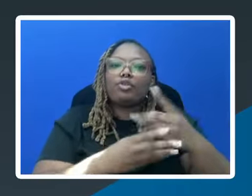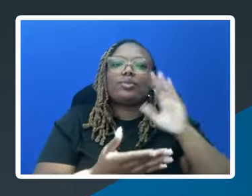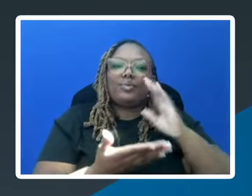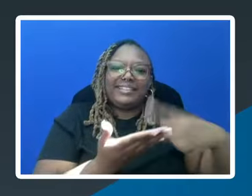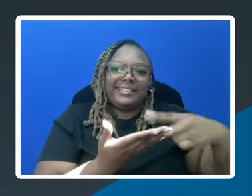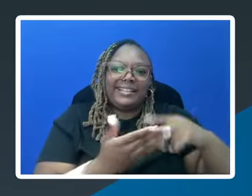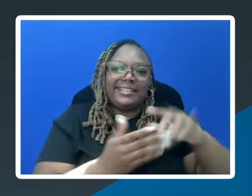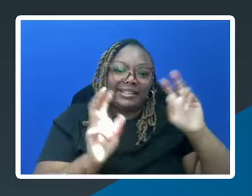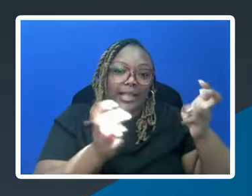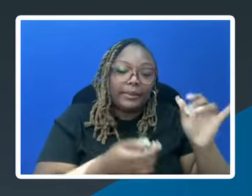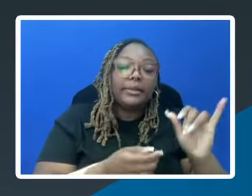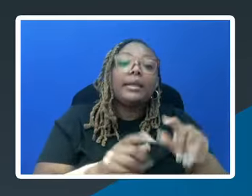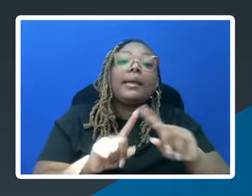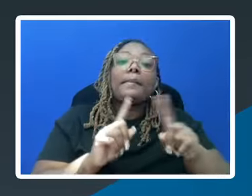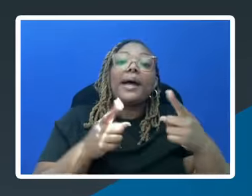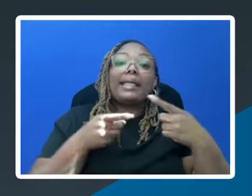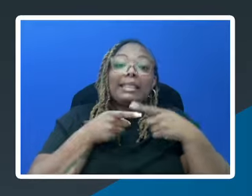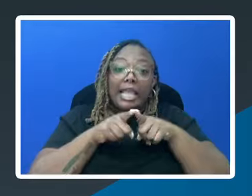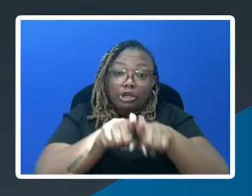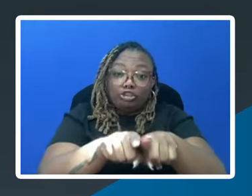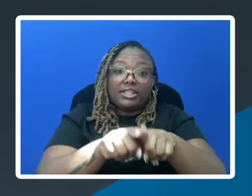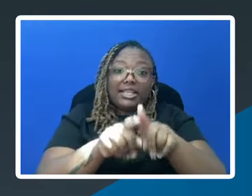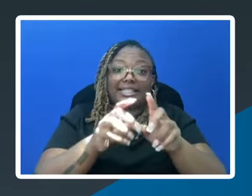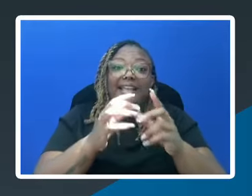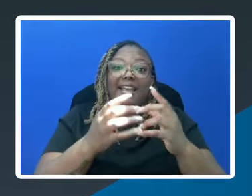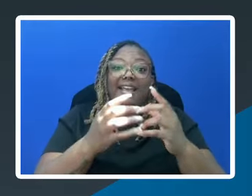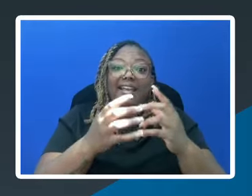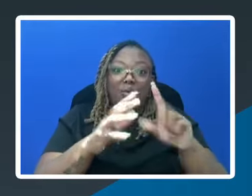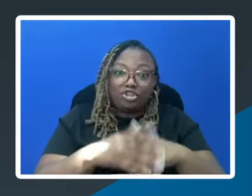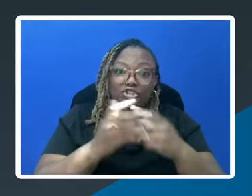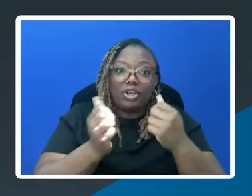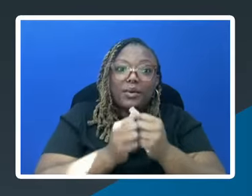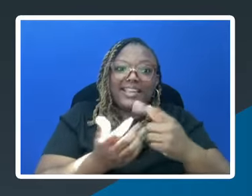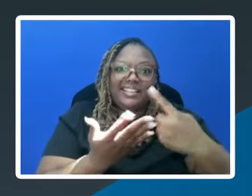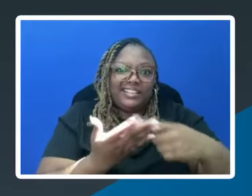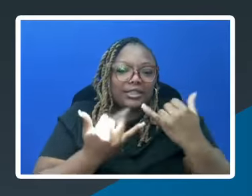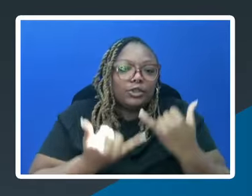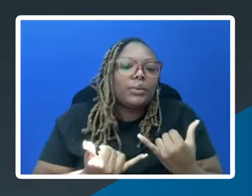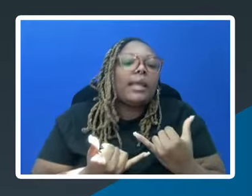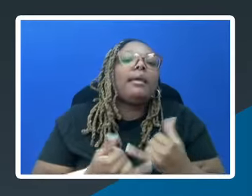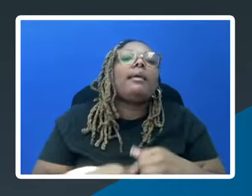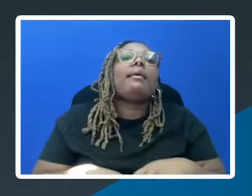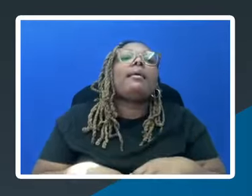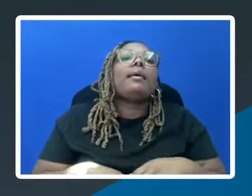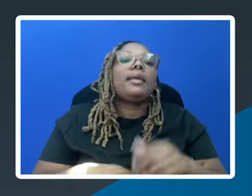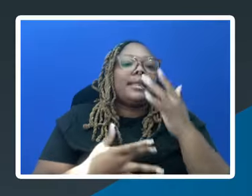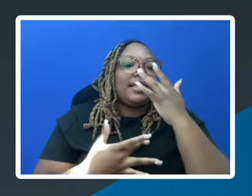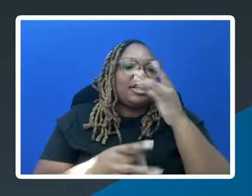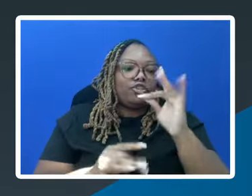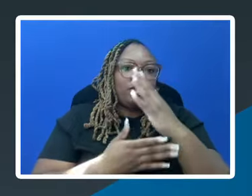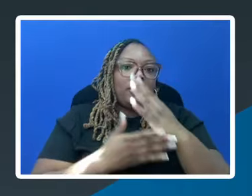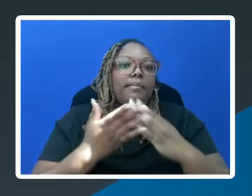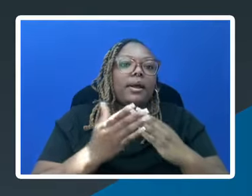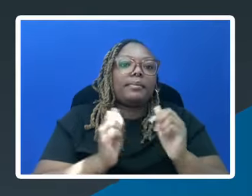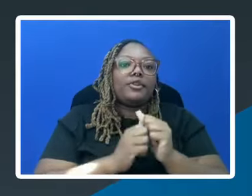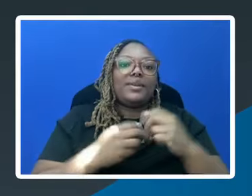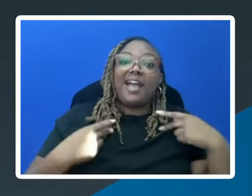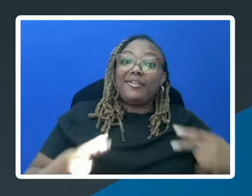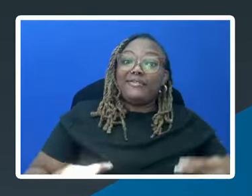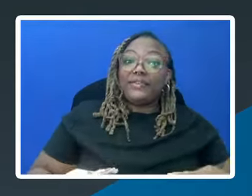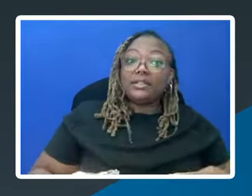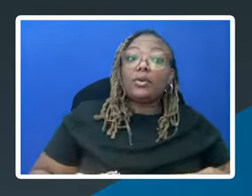the intersection that I want to start with, what I want to really talk about today, is this interesting intersection between our physical